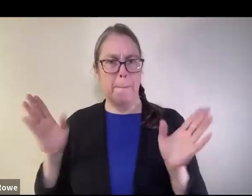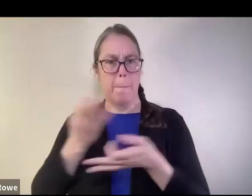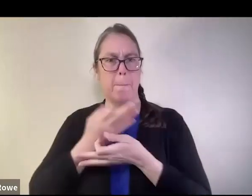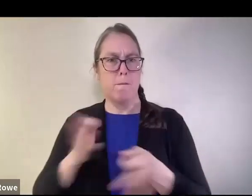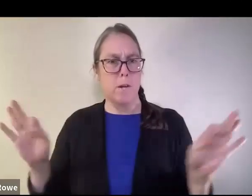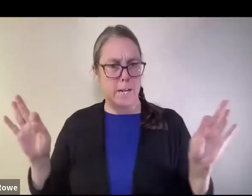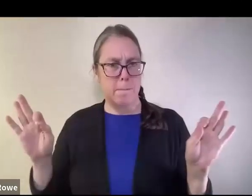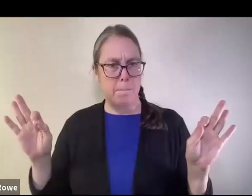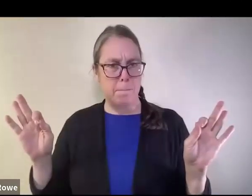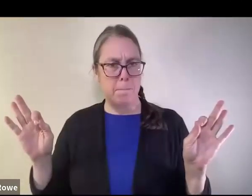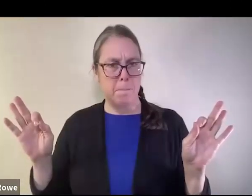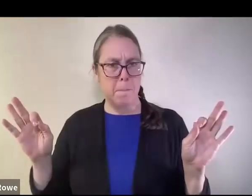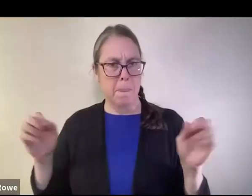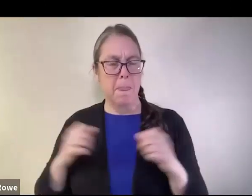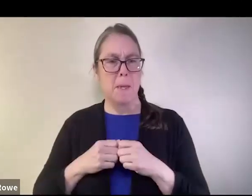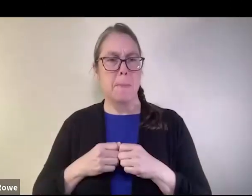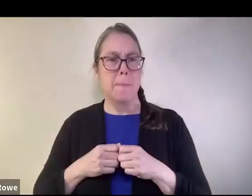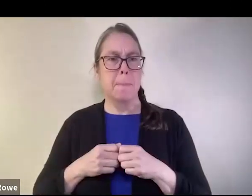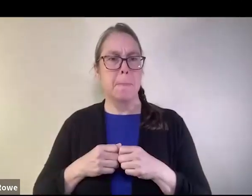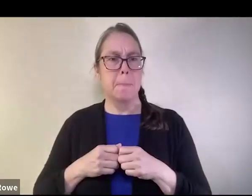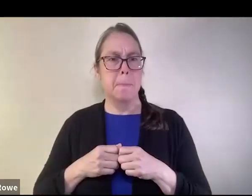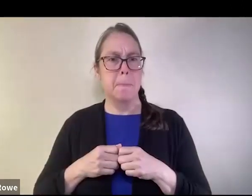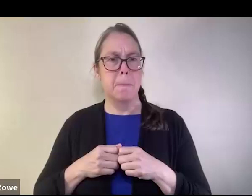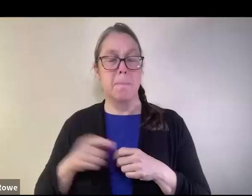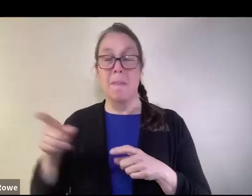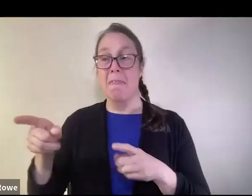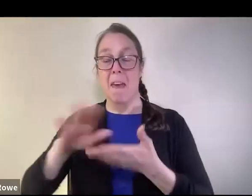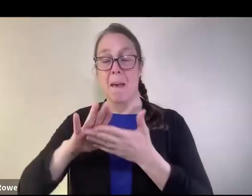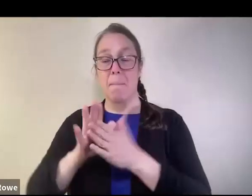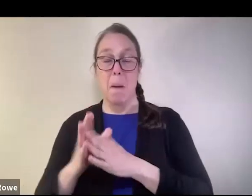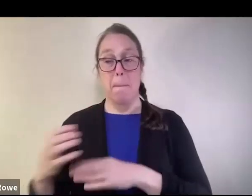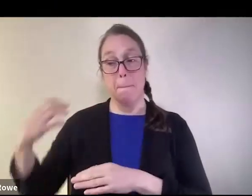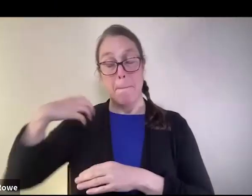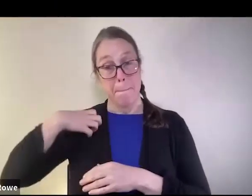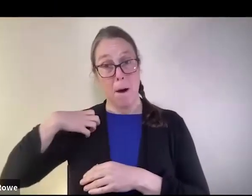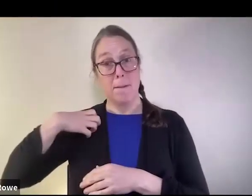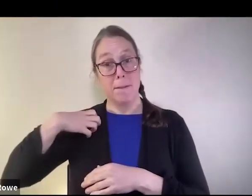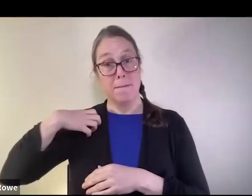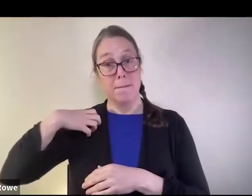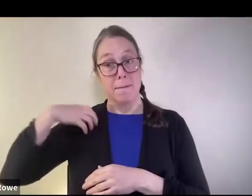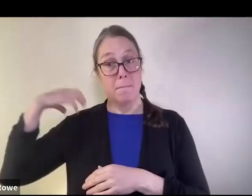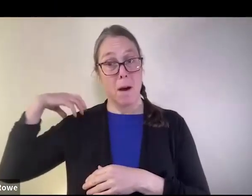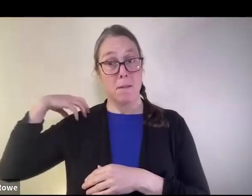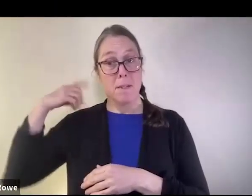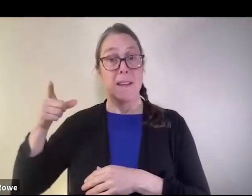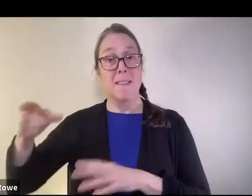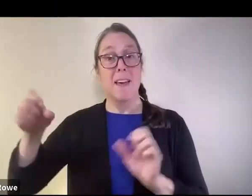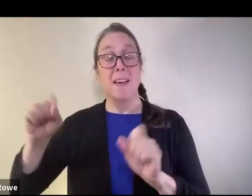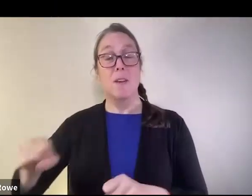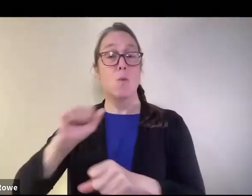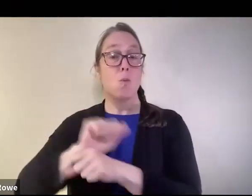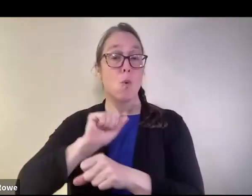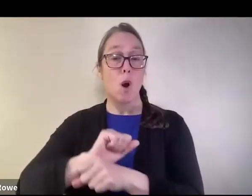them need. They are the boss and they can work when